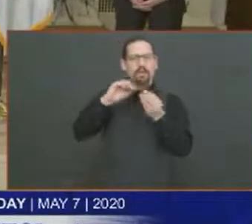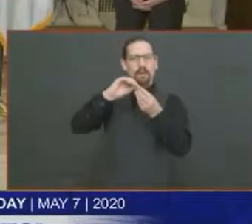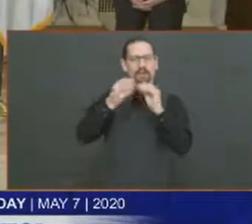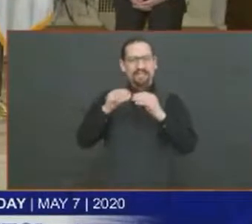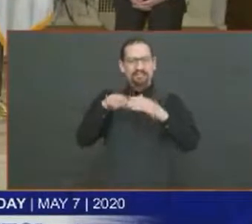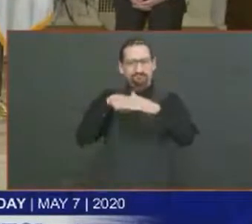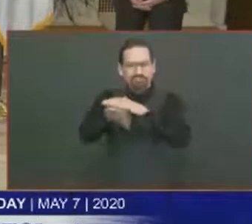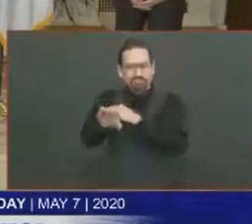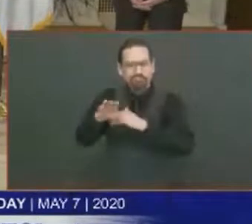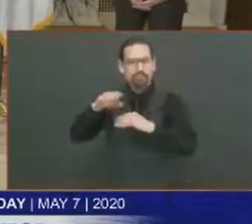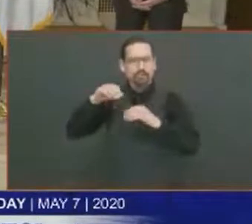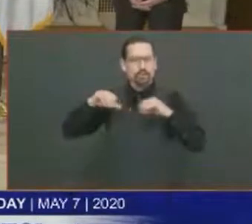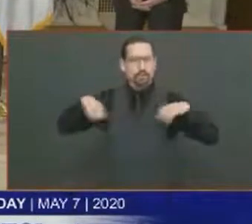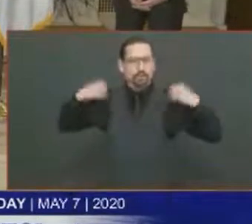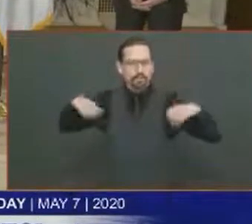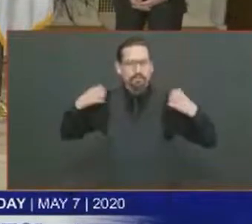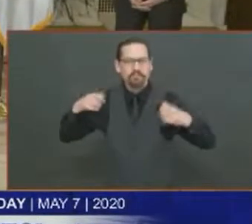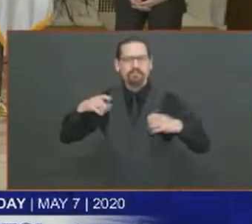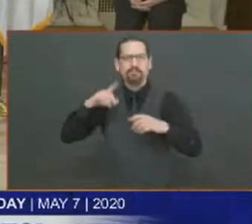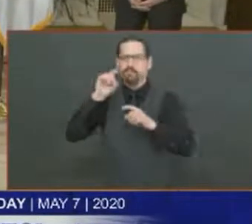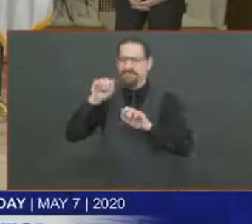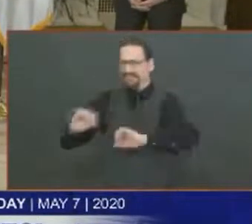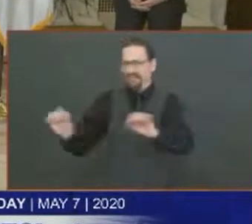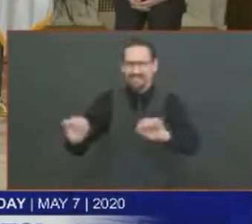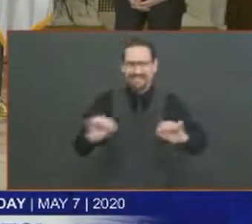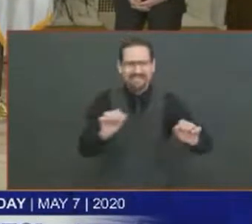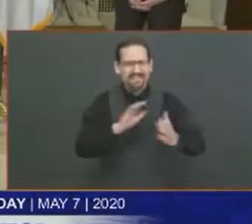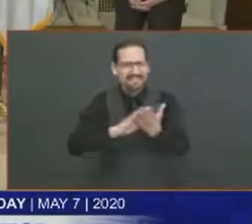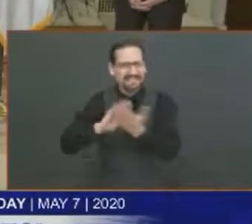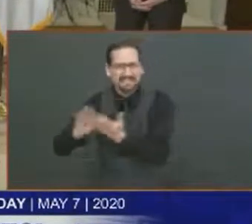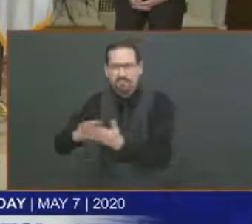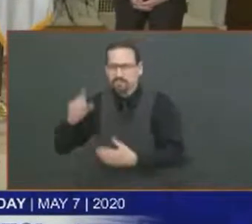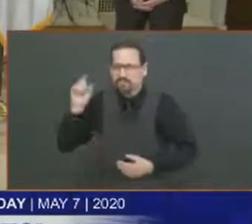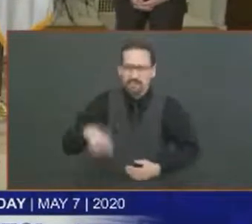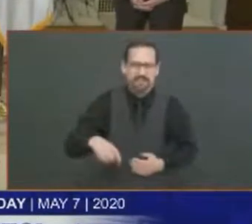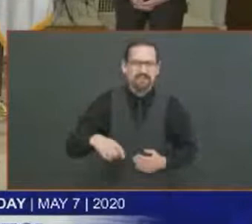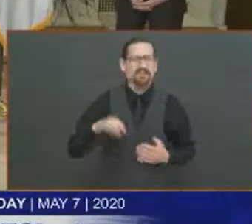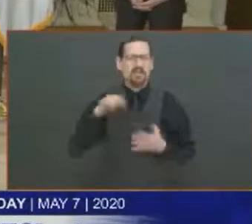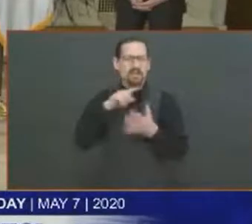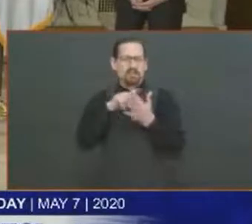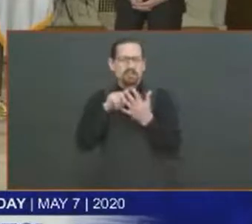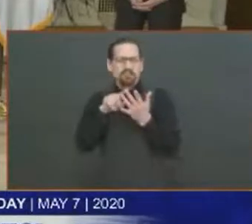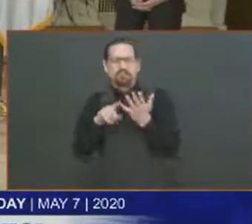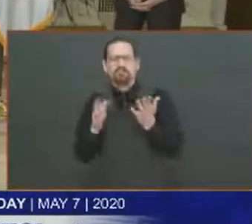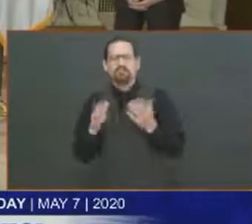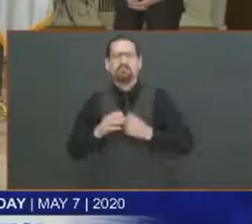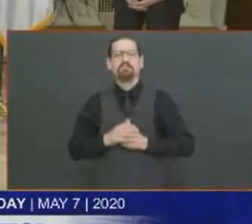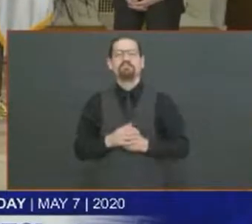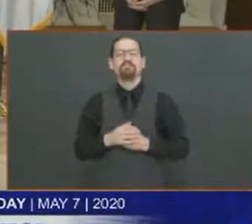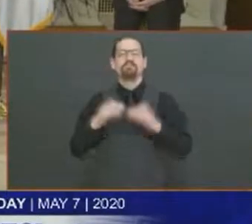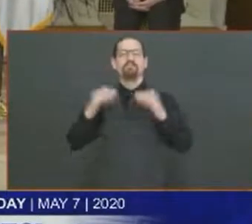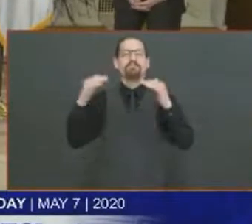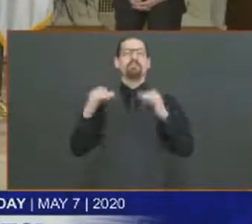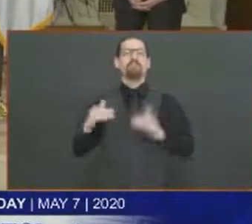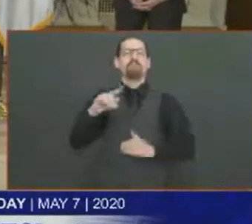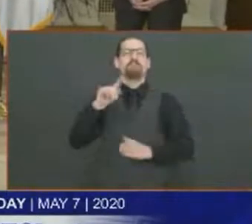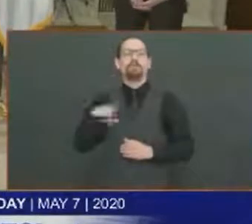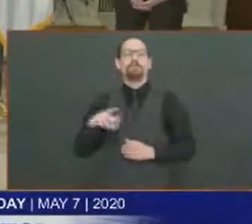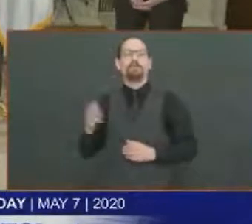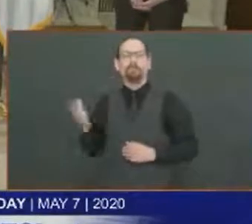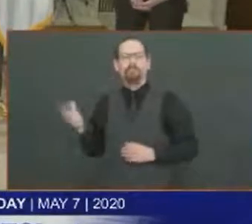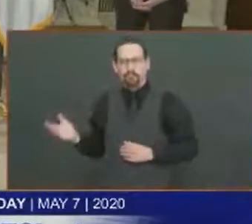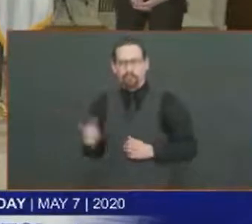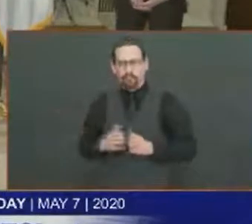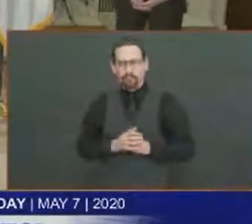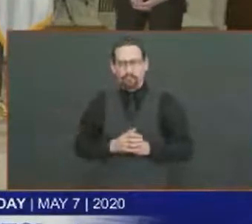cleaning protocols, etc. John DePietro asks, can churches open Sunday for Mass on Mother's